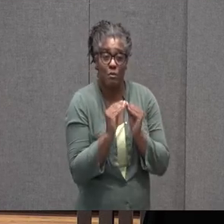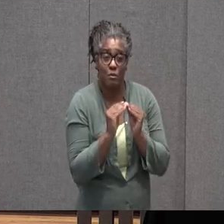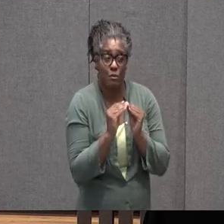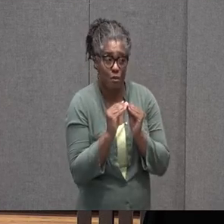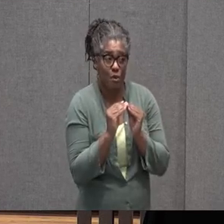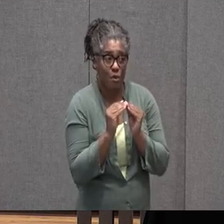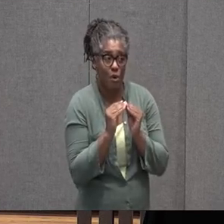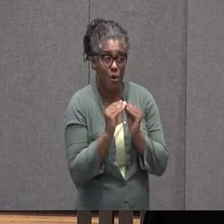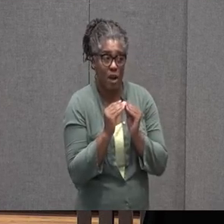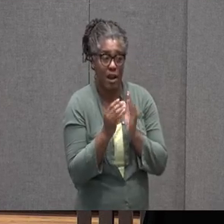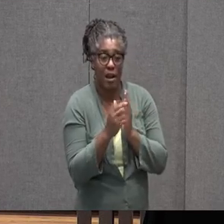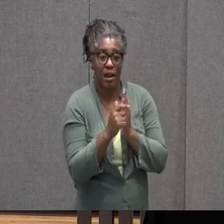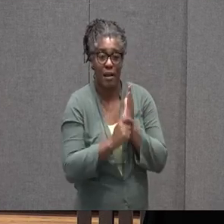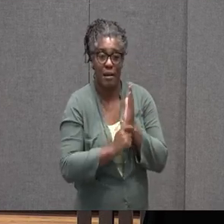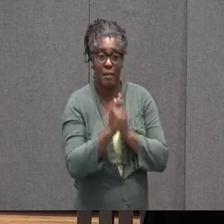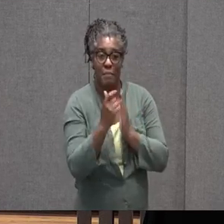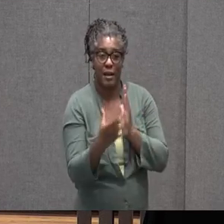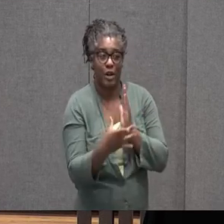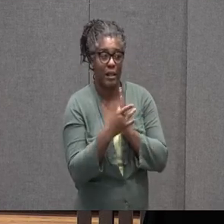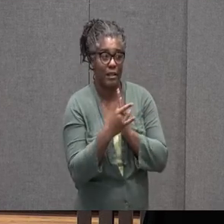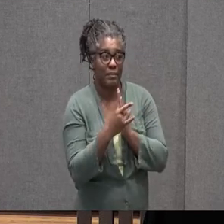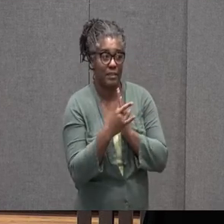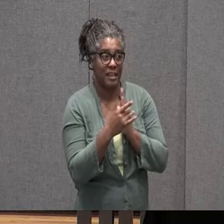extra rulers, and I made this baby.